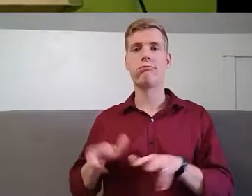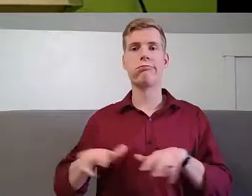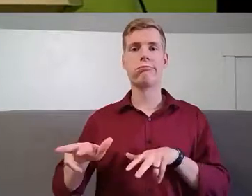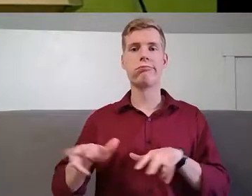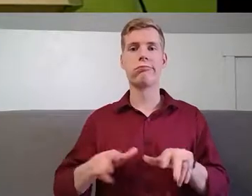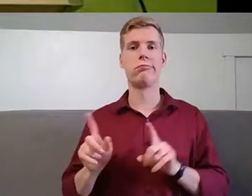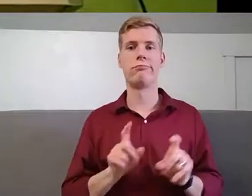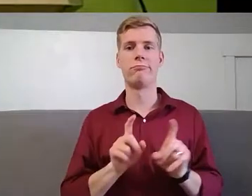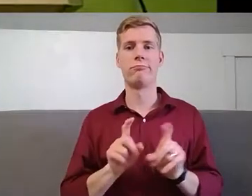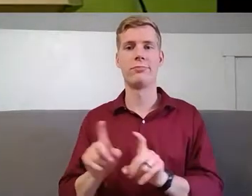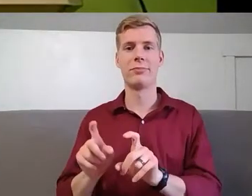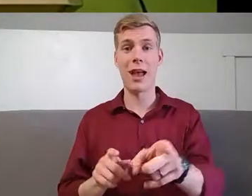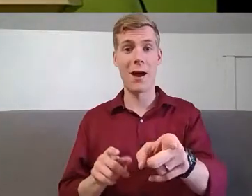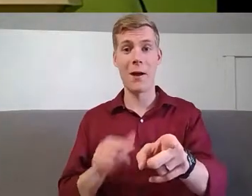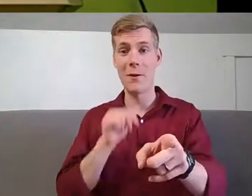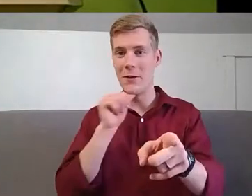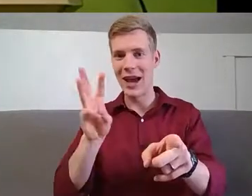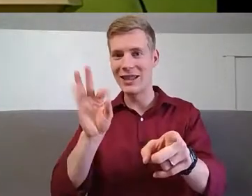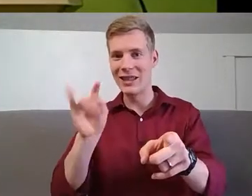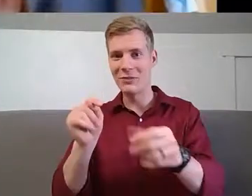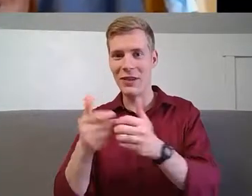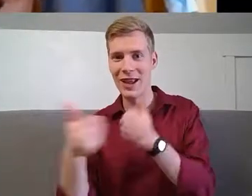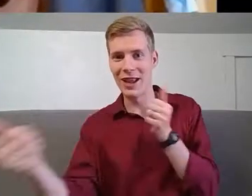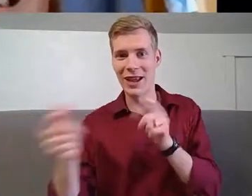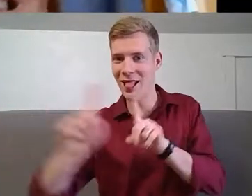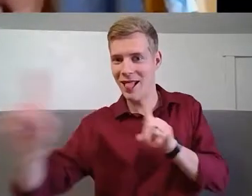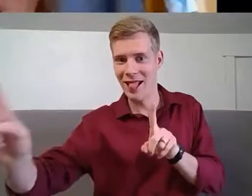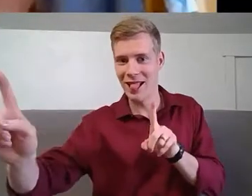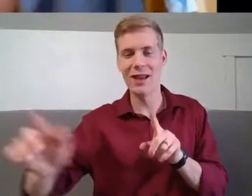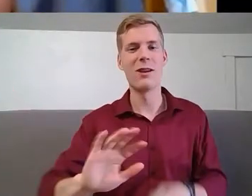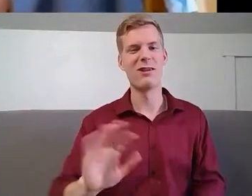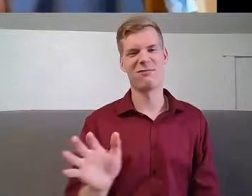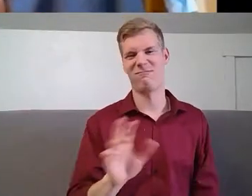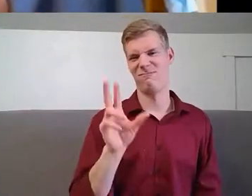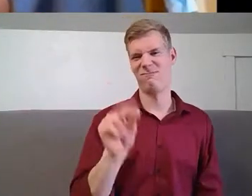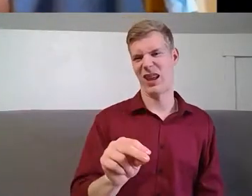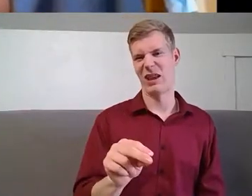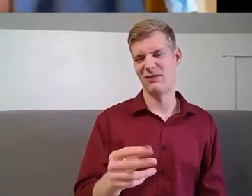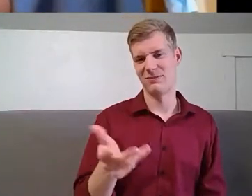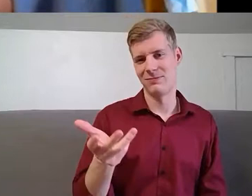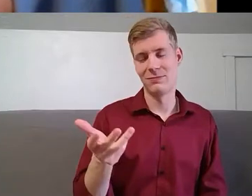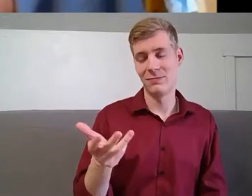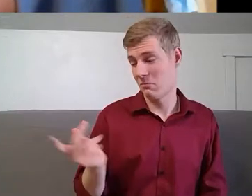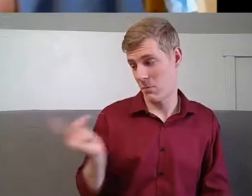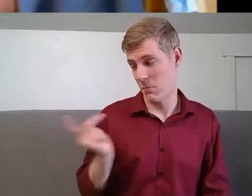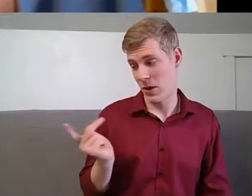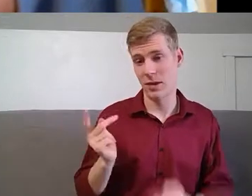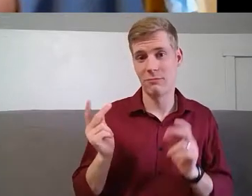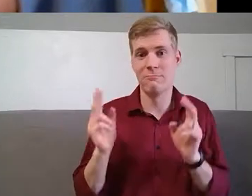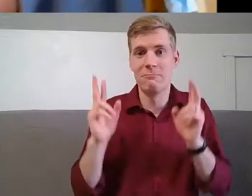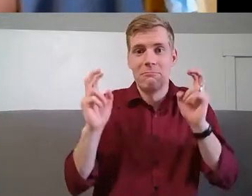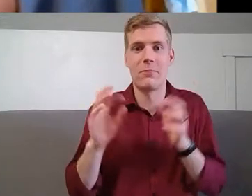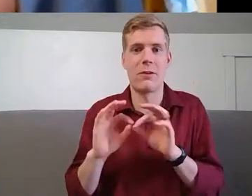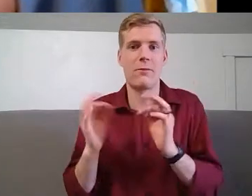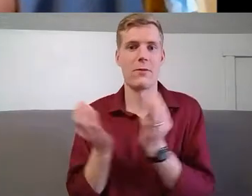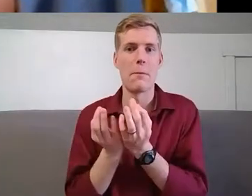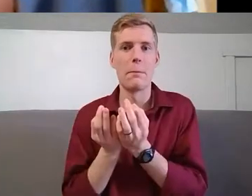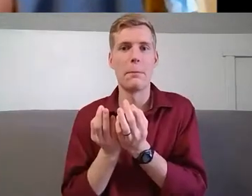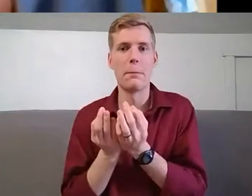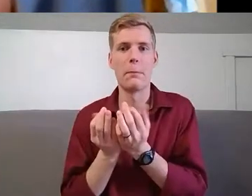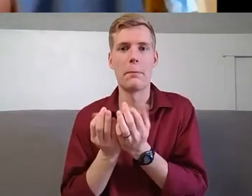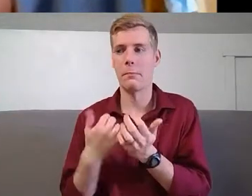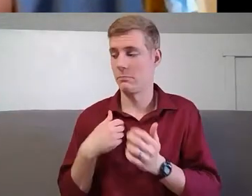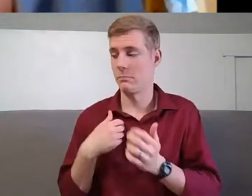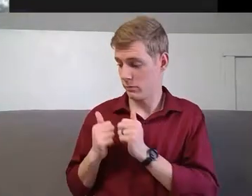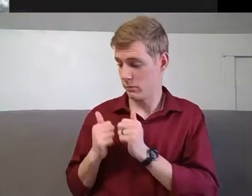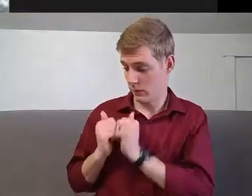Yay! That is not 6 feet apart. No, but we also are family. We've been together,